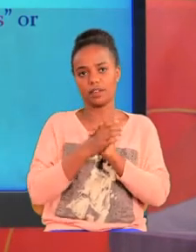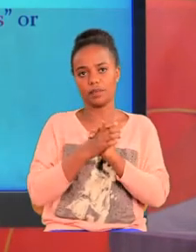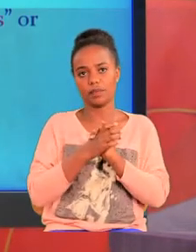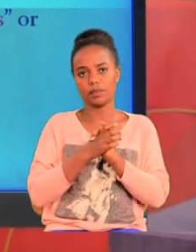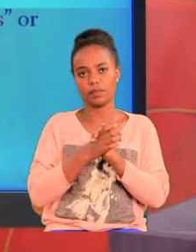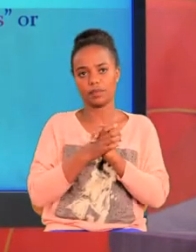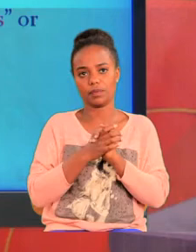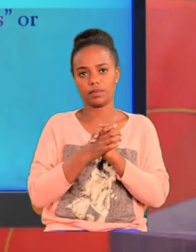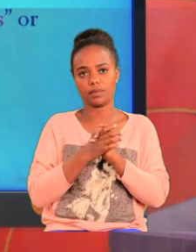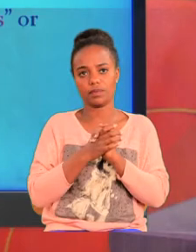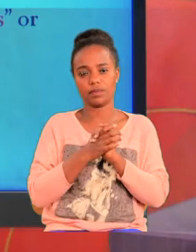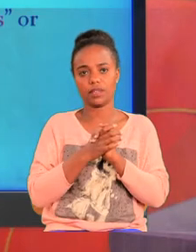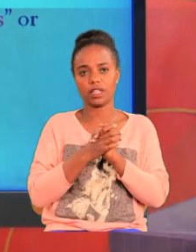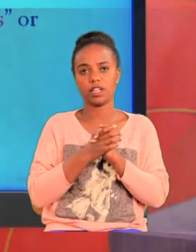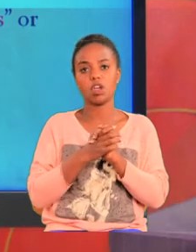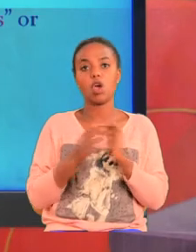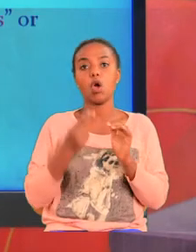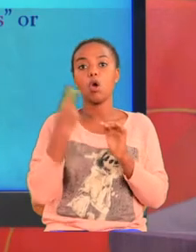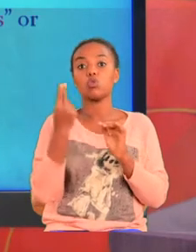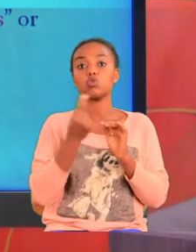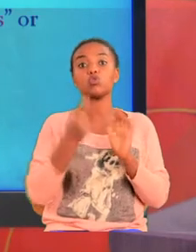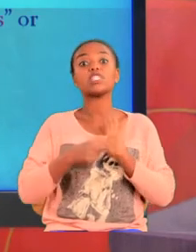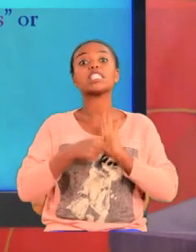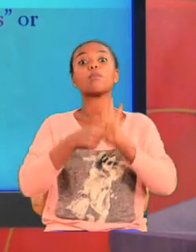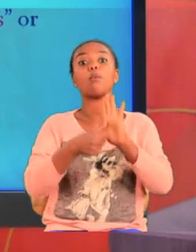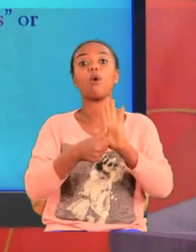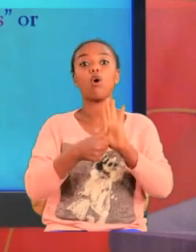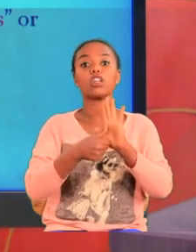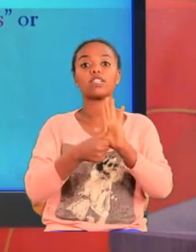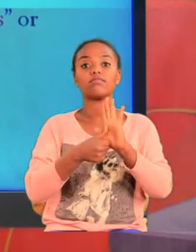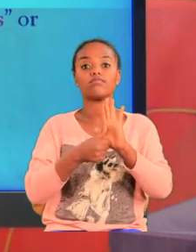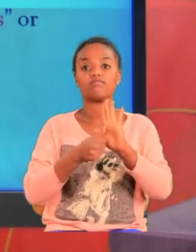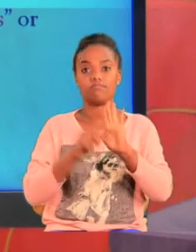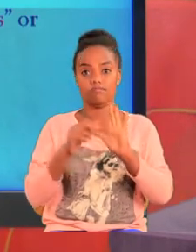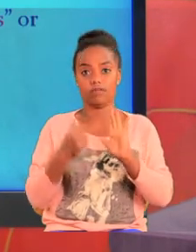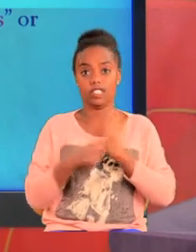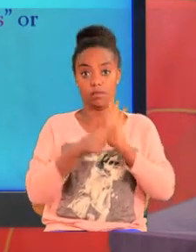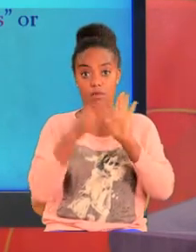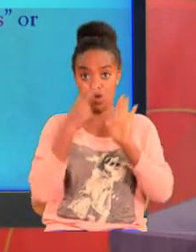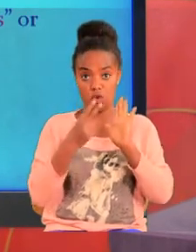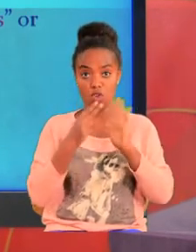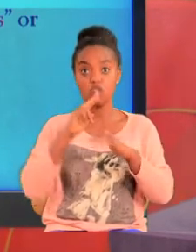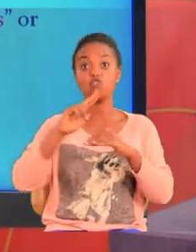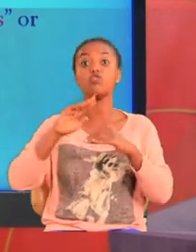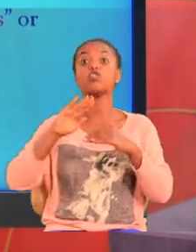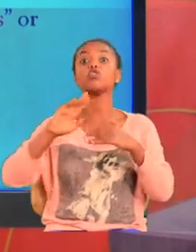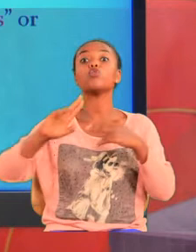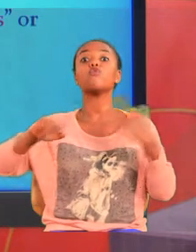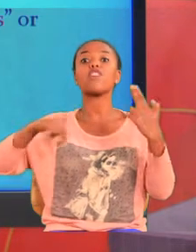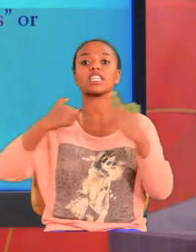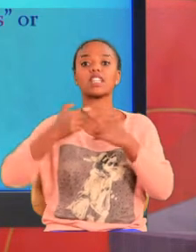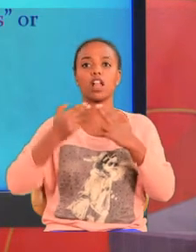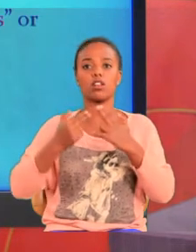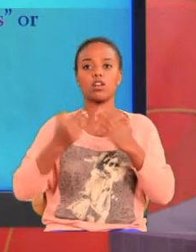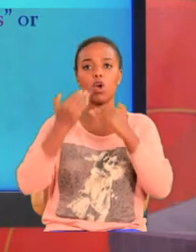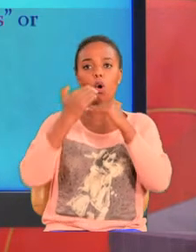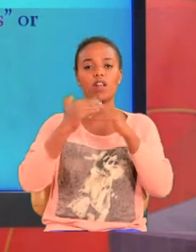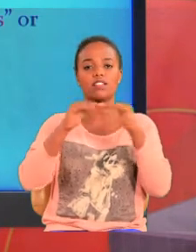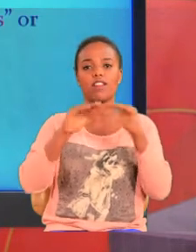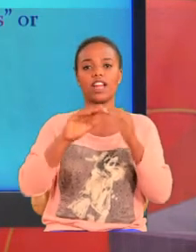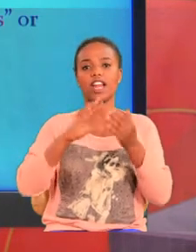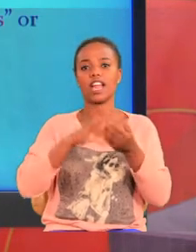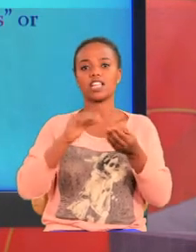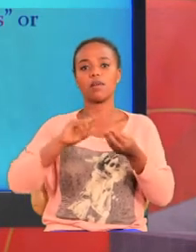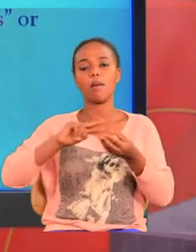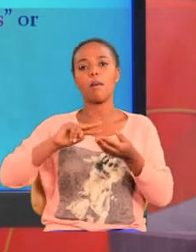We use the symbol, this symbol, for universal quantifiers, and its meaning